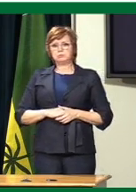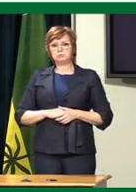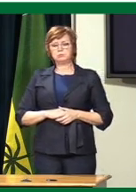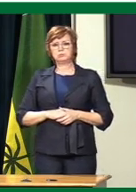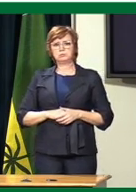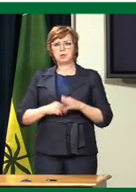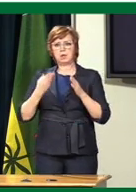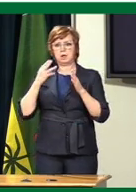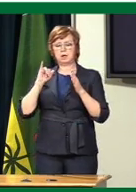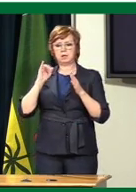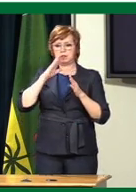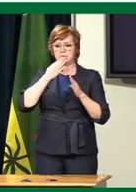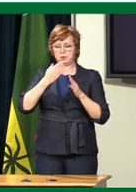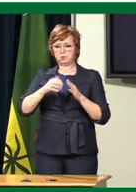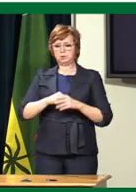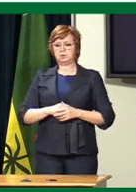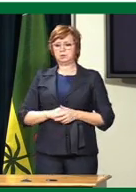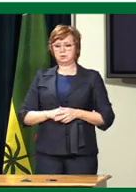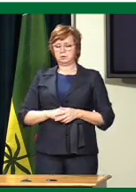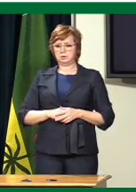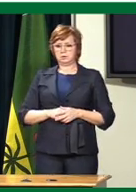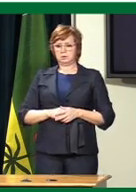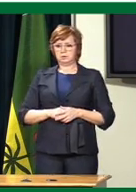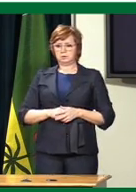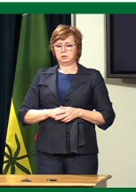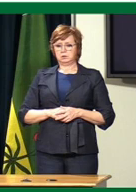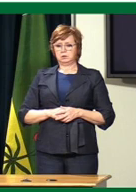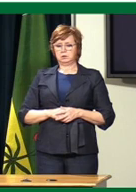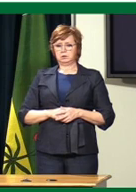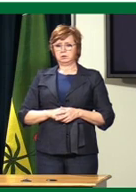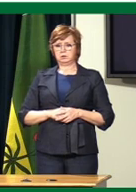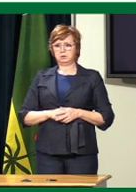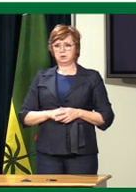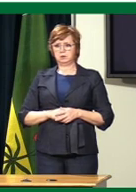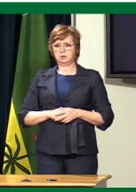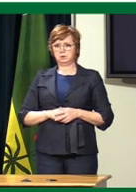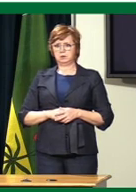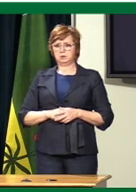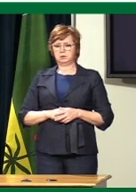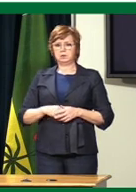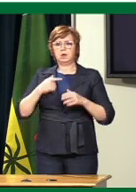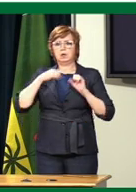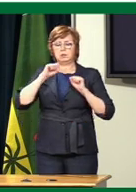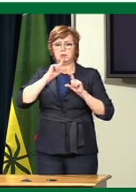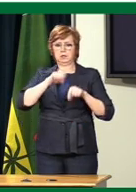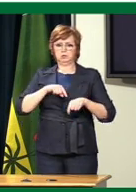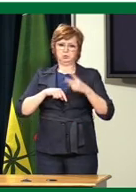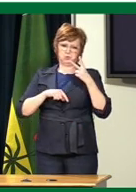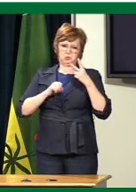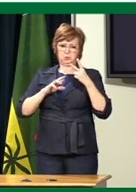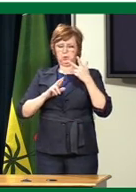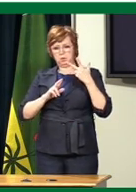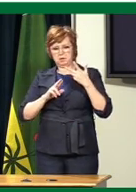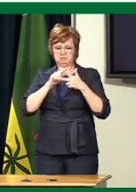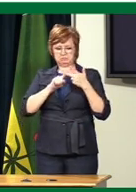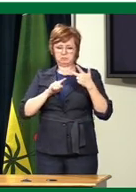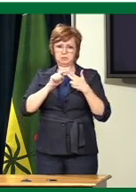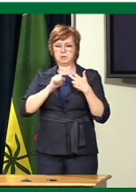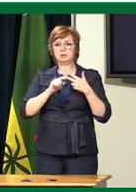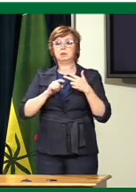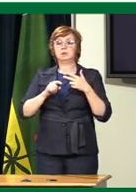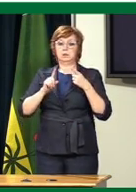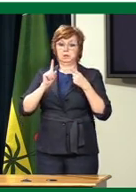Hi, thank you. So I can speak to 2 or 3 points that were raised. First of all, I'll just say that if there's